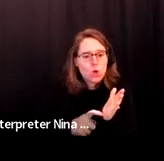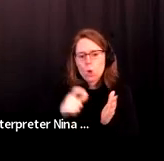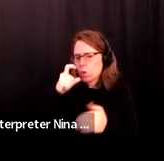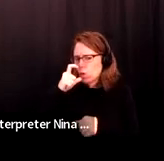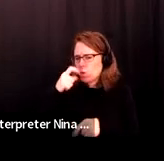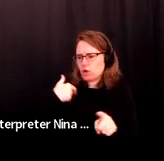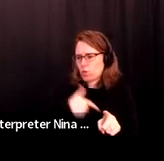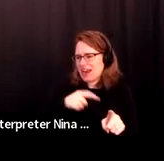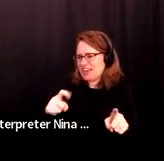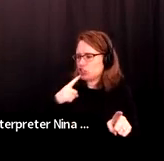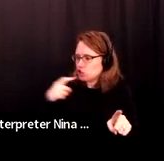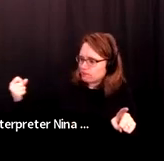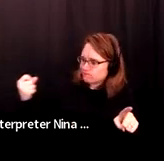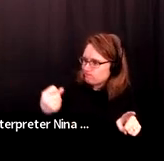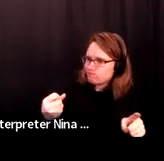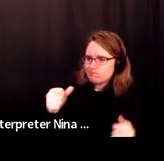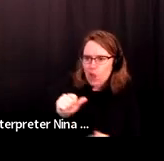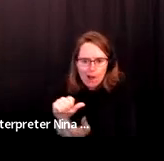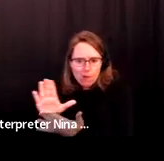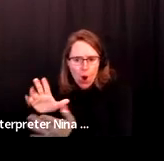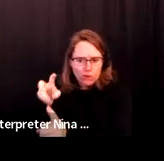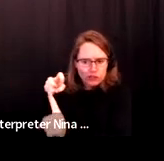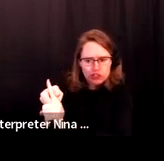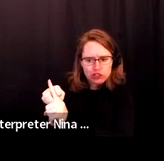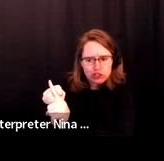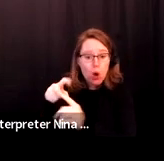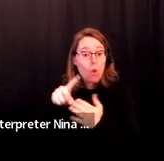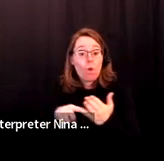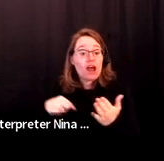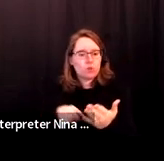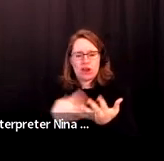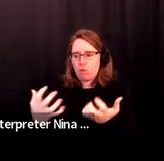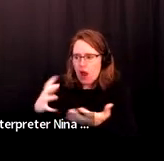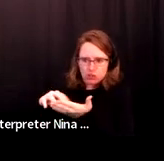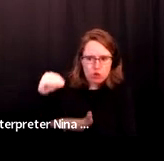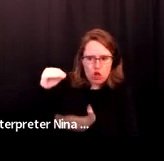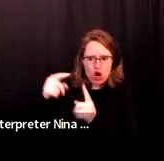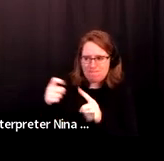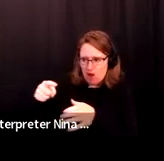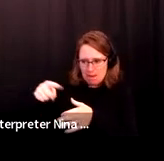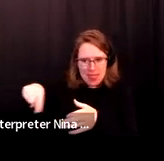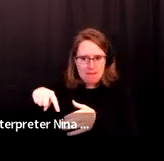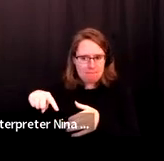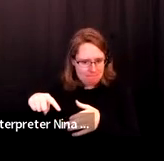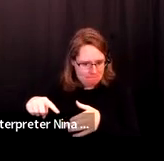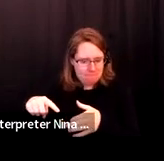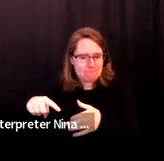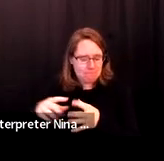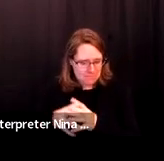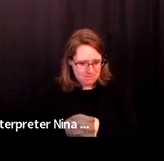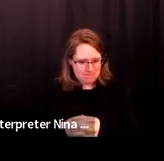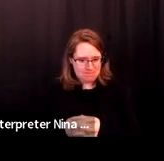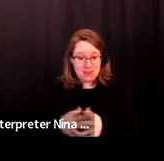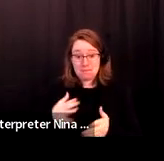from, and what is it that we're hoping to learn in kind of each of these areas. My guess is